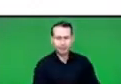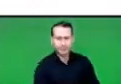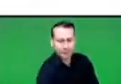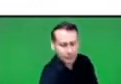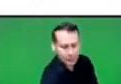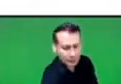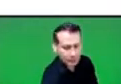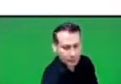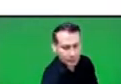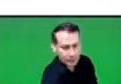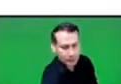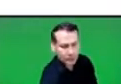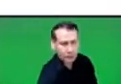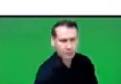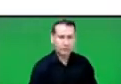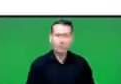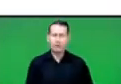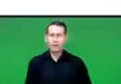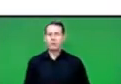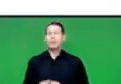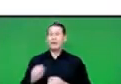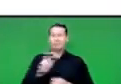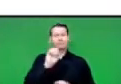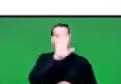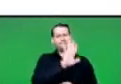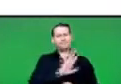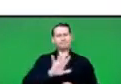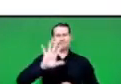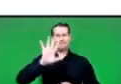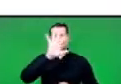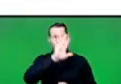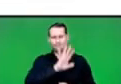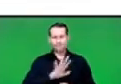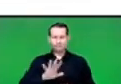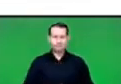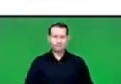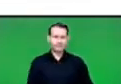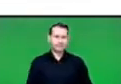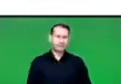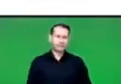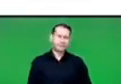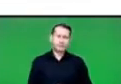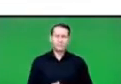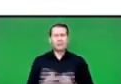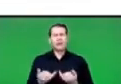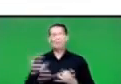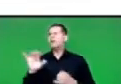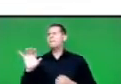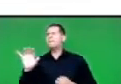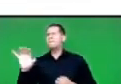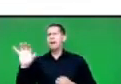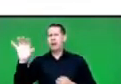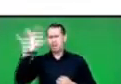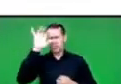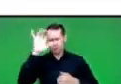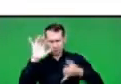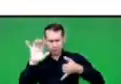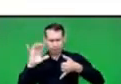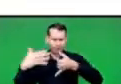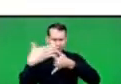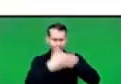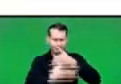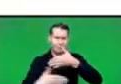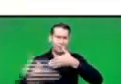successful in the region for the consideration here and for the development of projects in the countries of the region, including